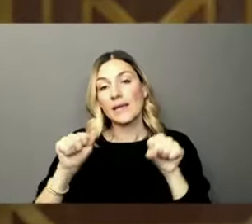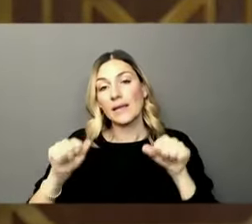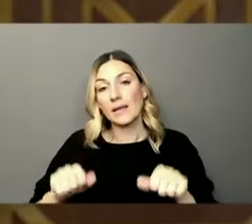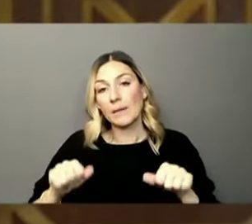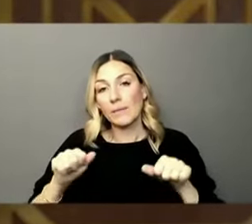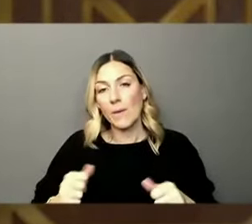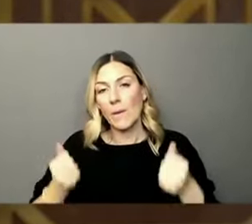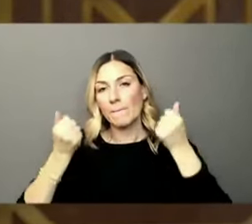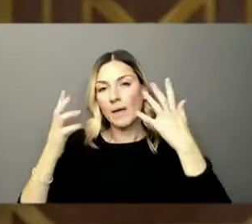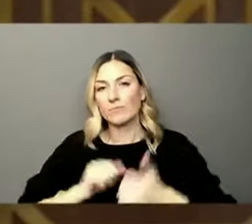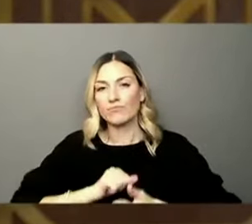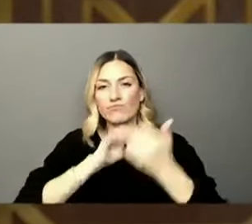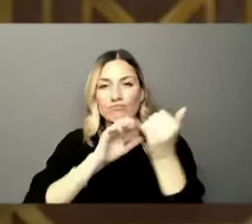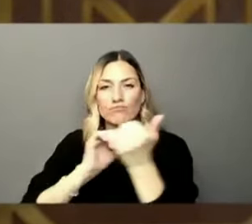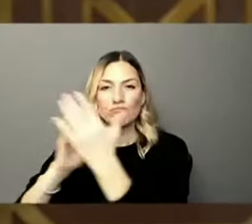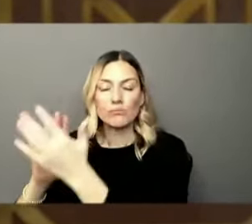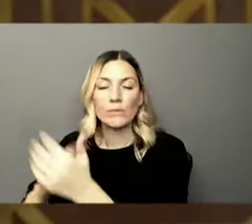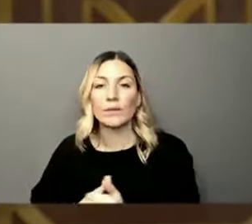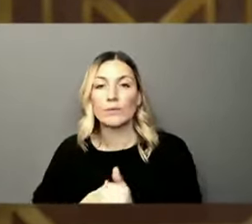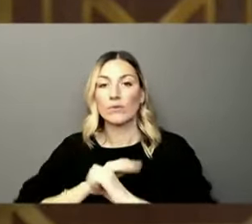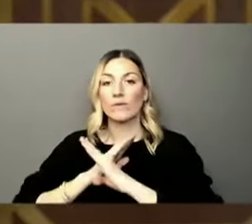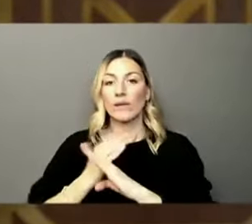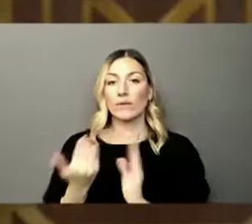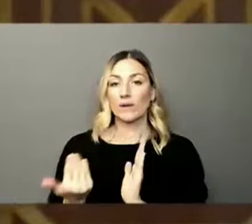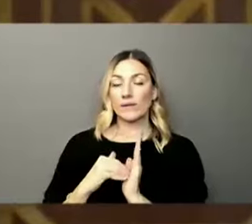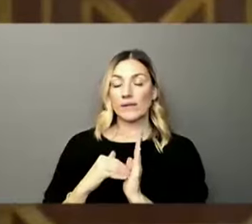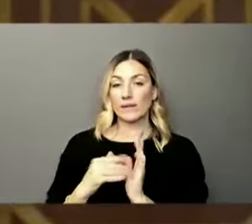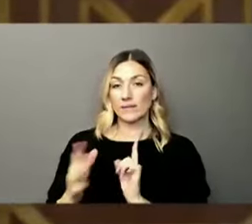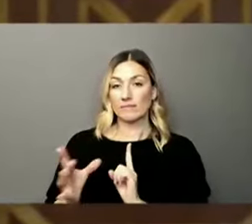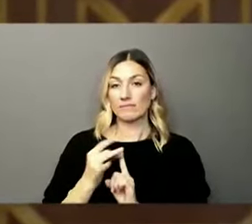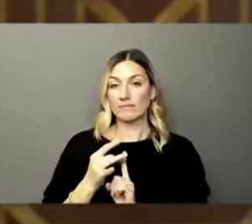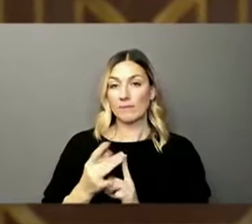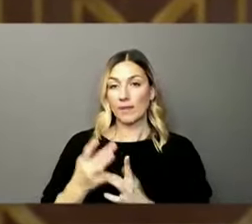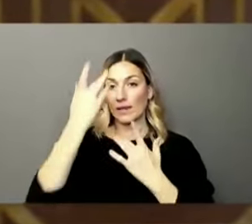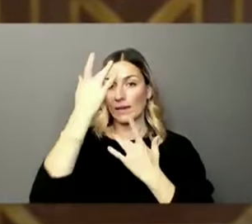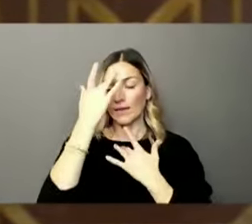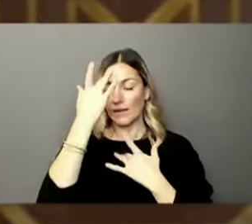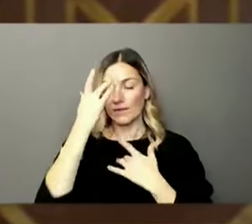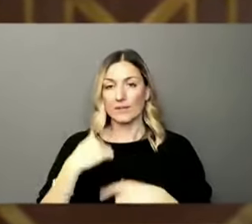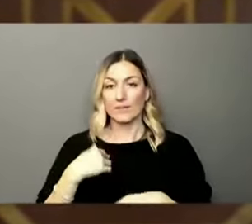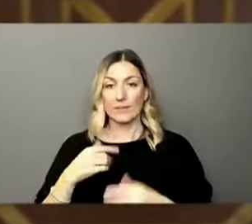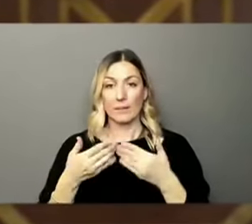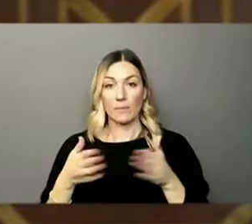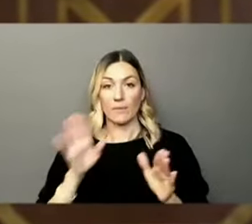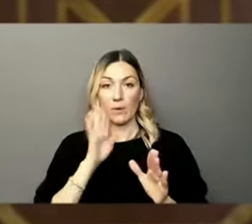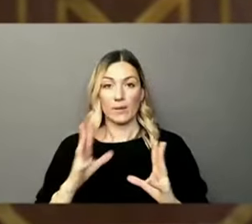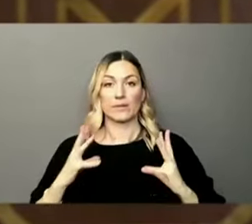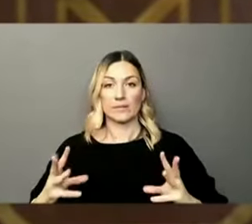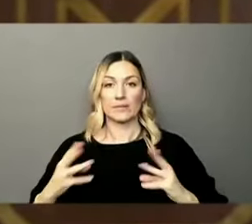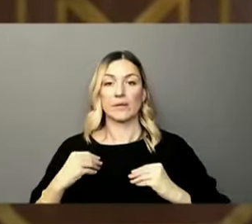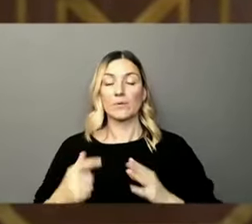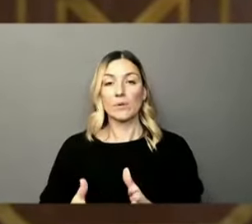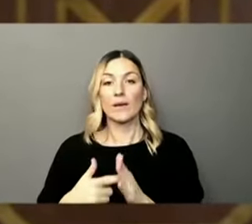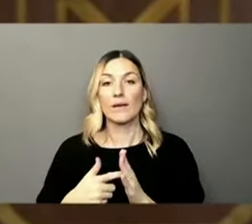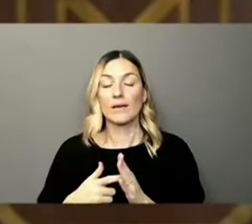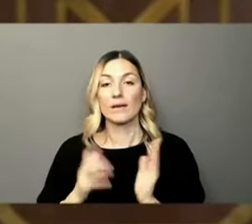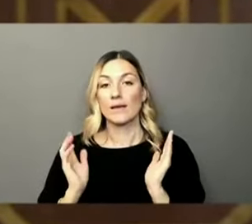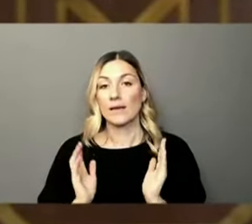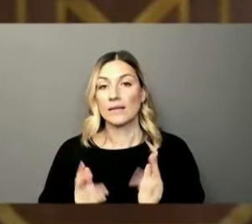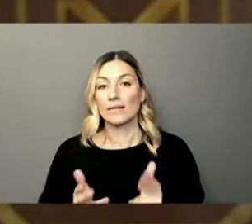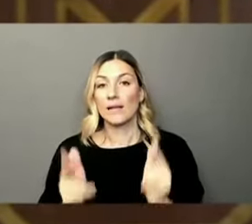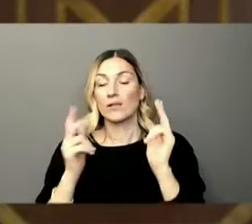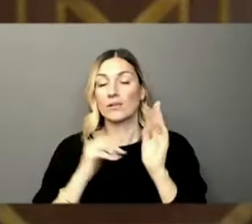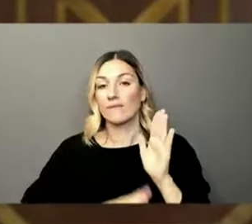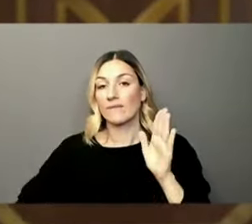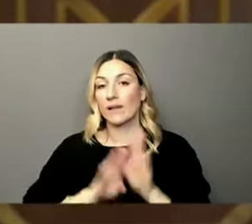approach to prevent repeated infections that would be embraced by the public. This requires accelerating the development of